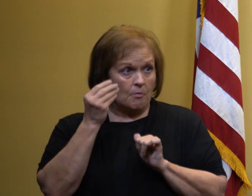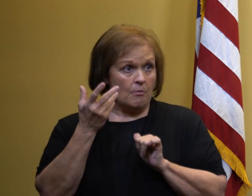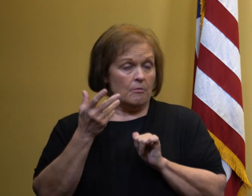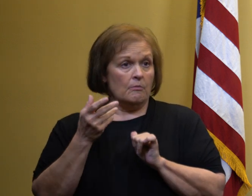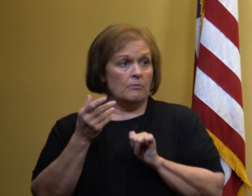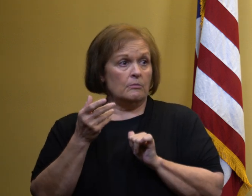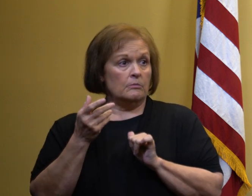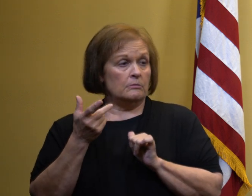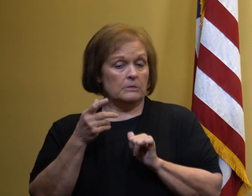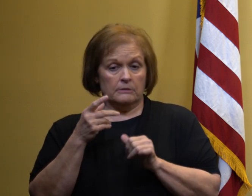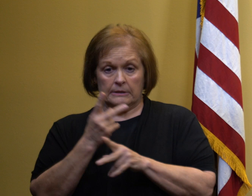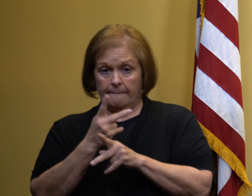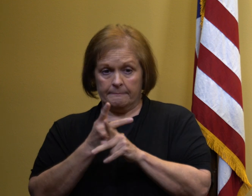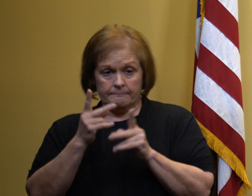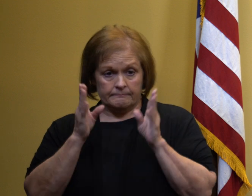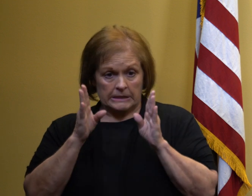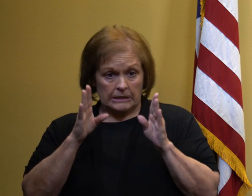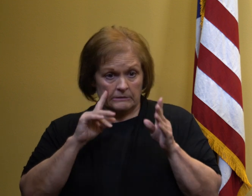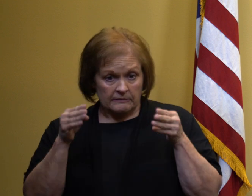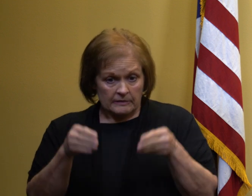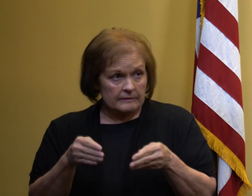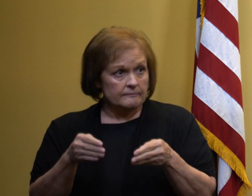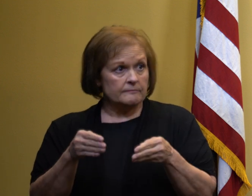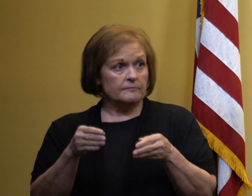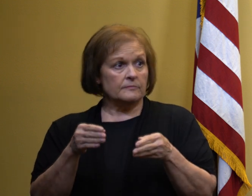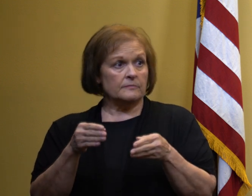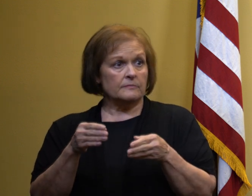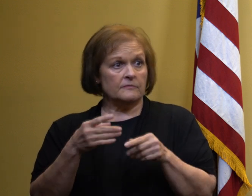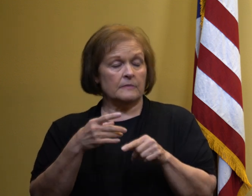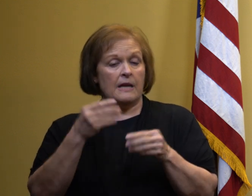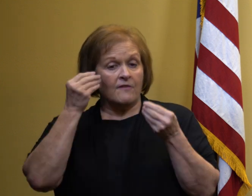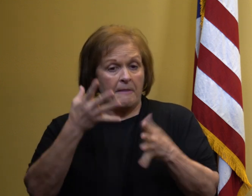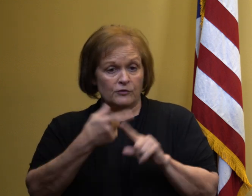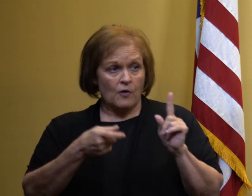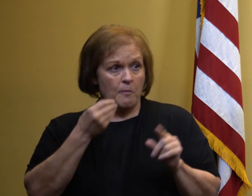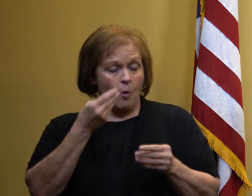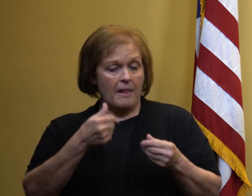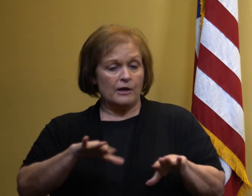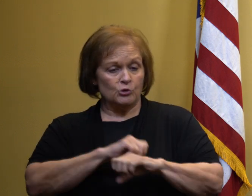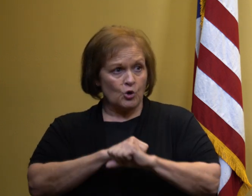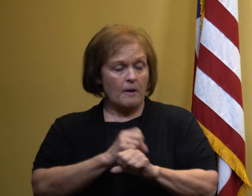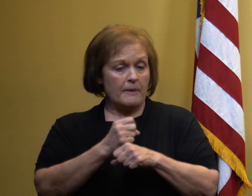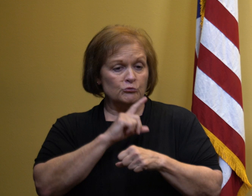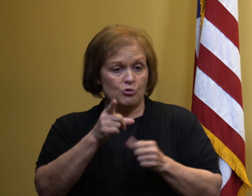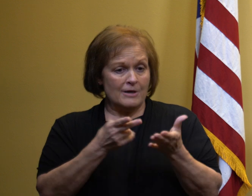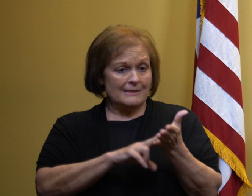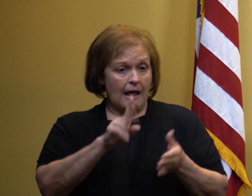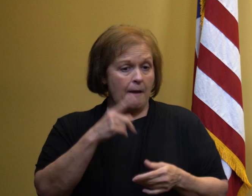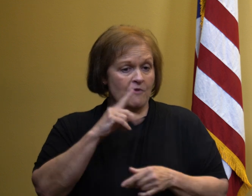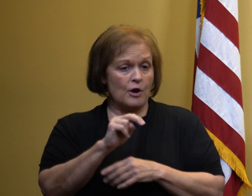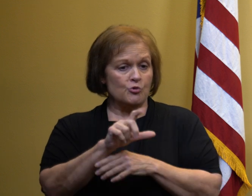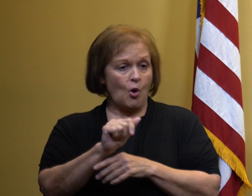staying tuned into things that come from Homeland Security, making sure they sign up for